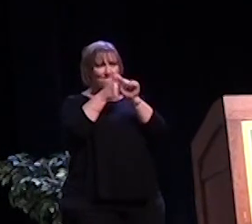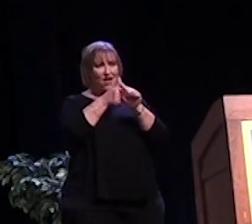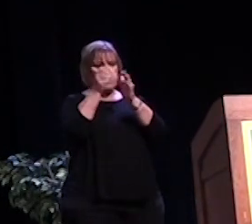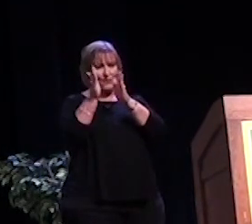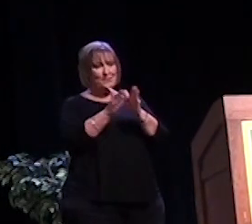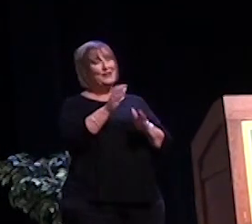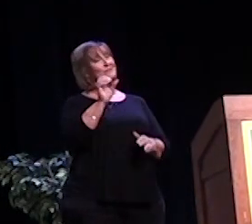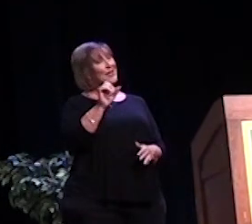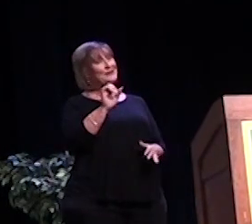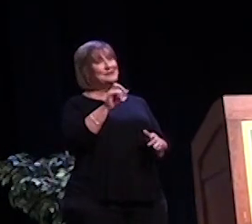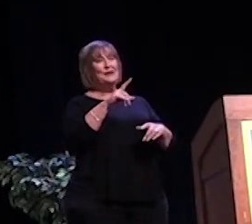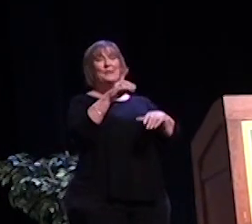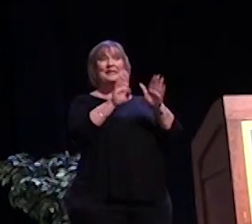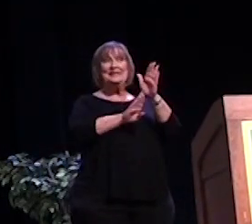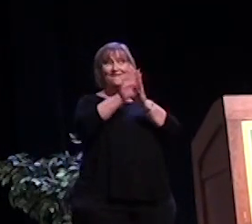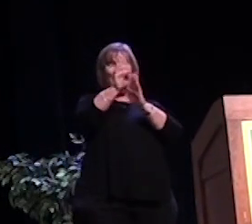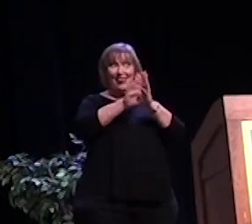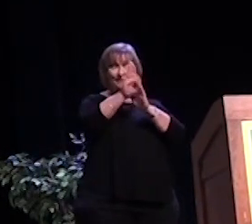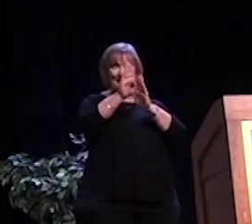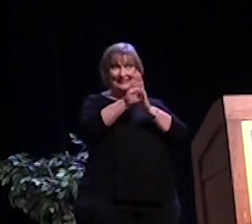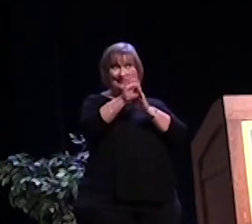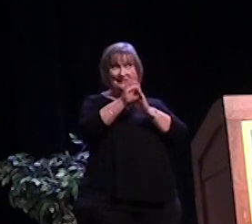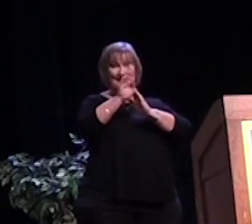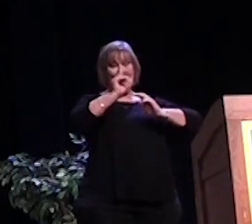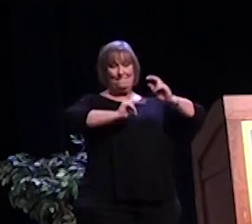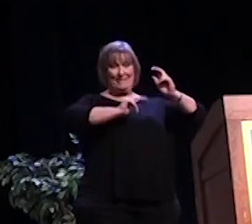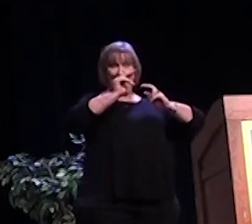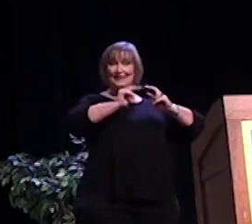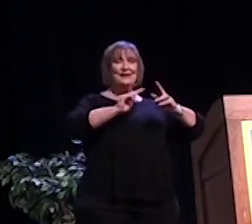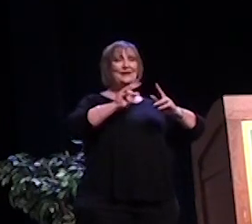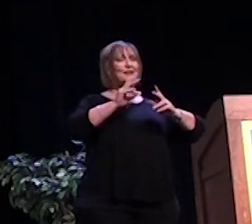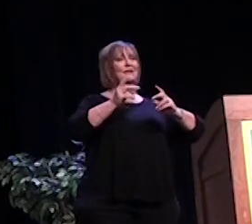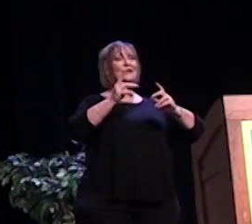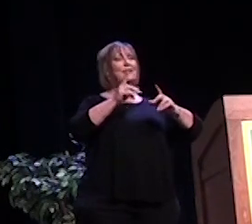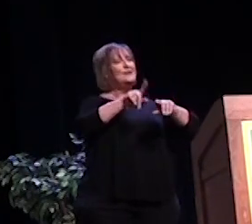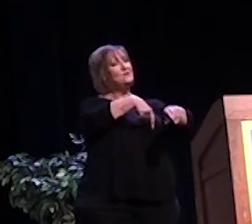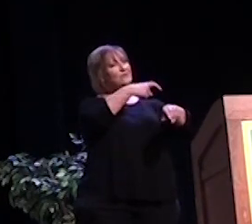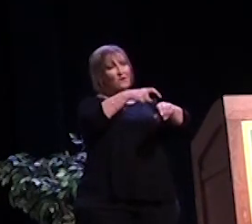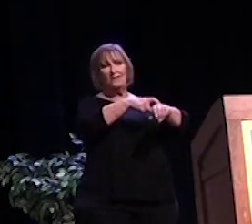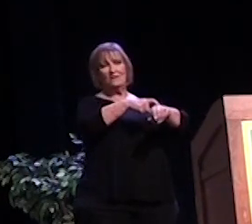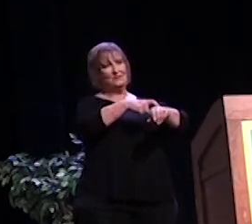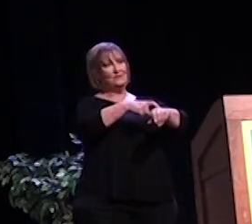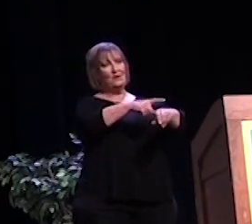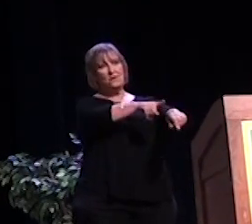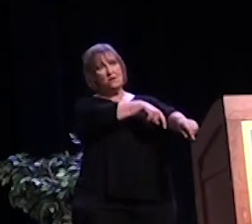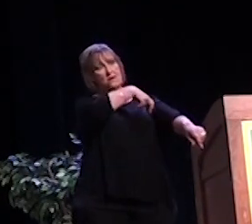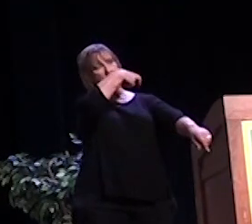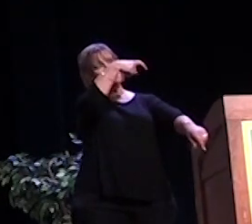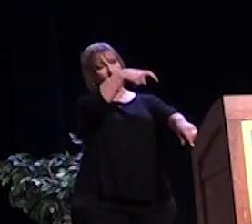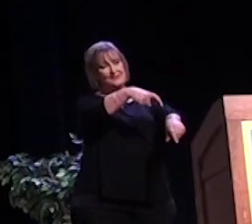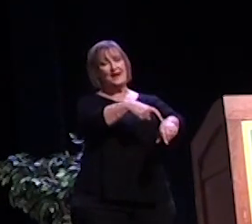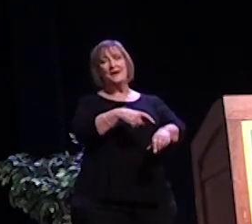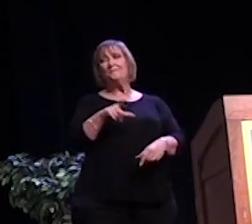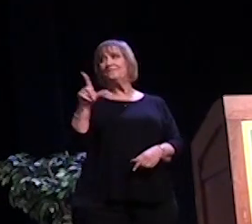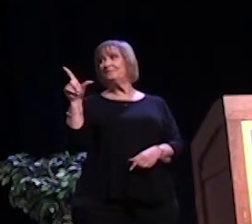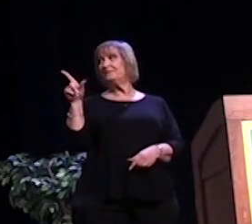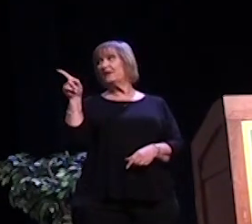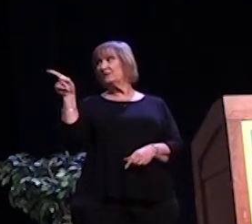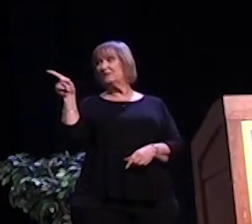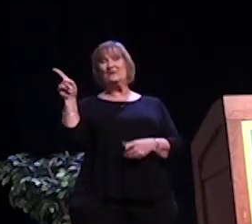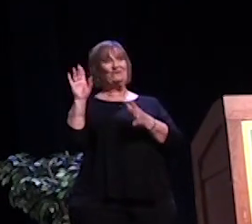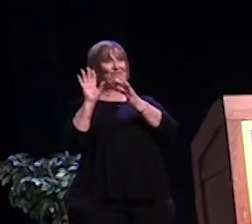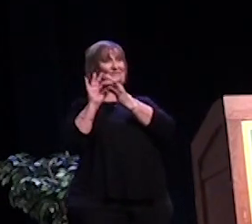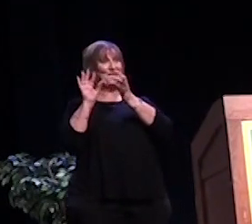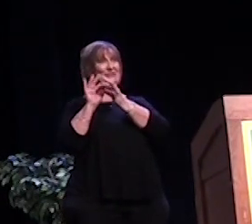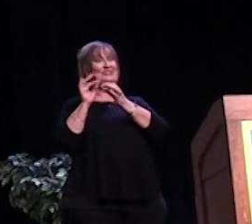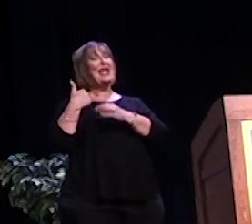yes, it does take time. Development is very difficult, especially, I go back to what Laura said,